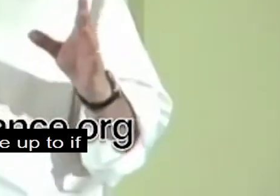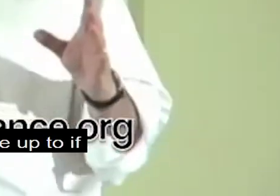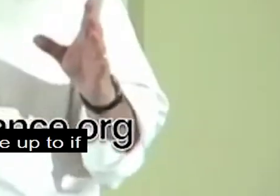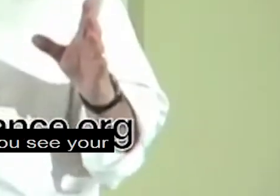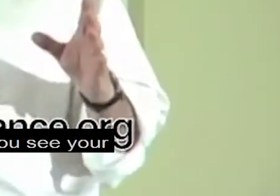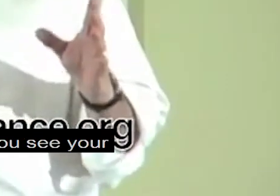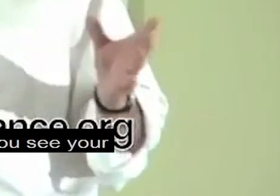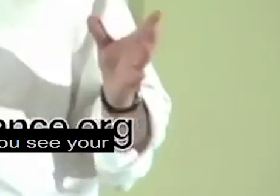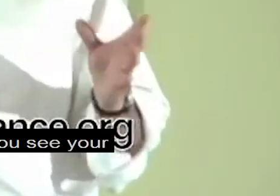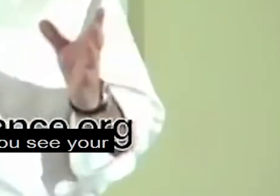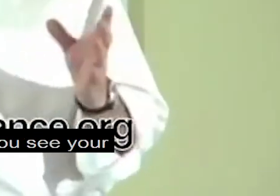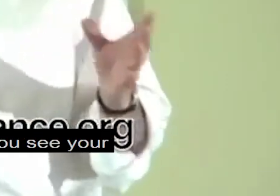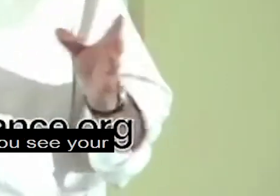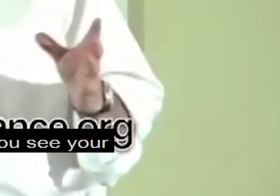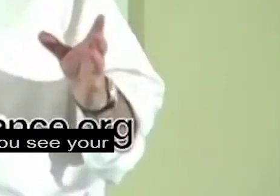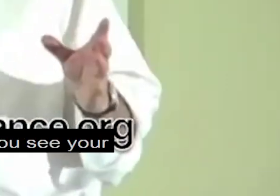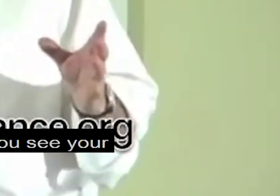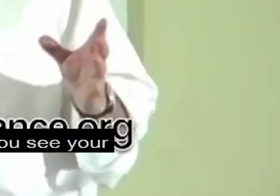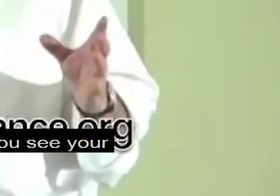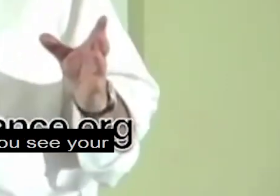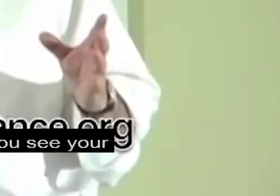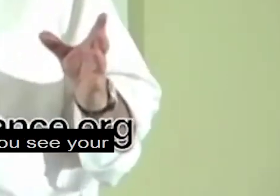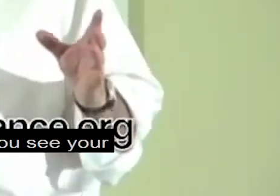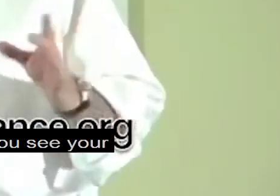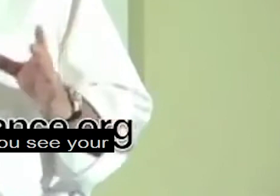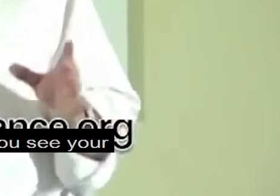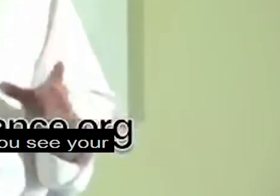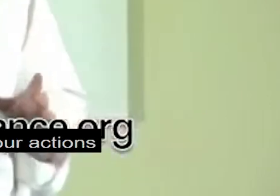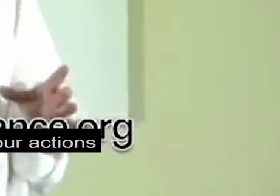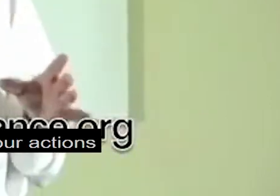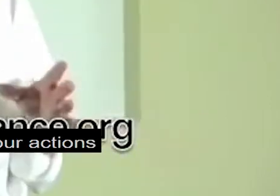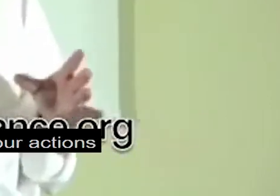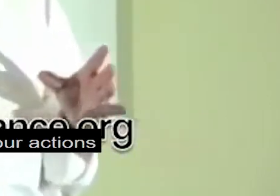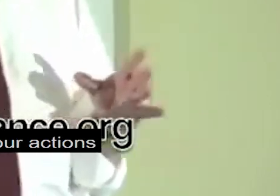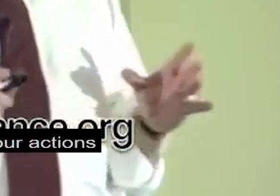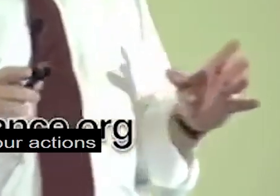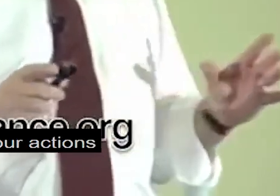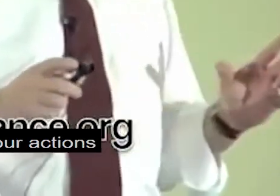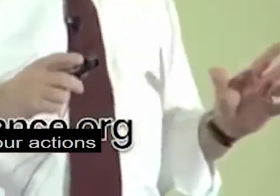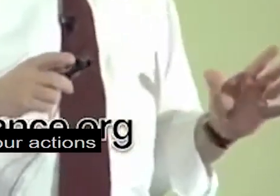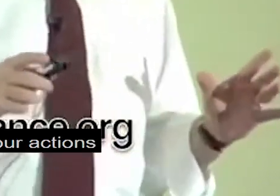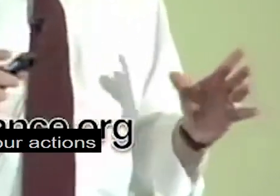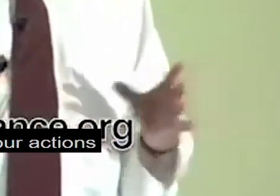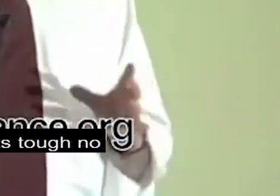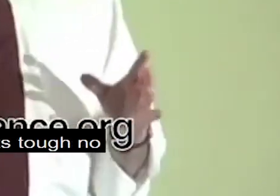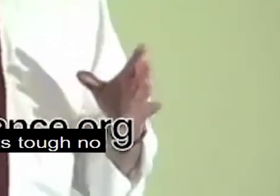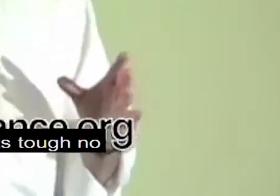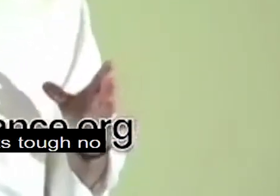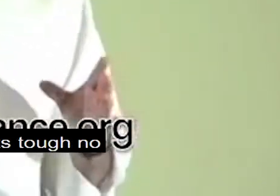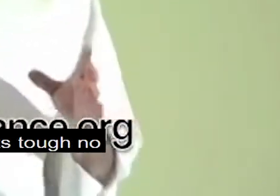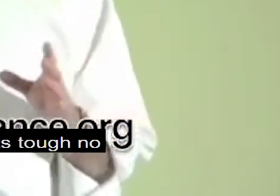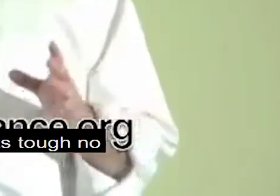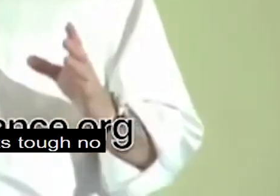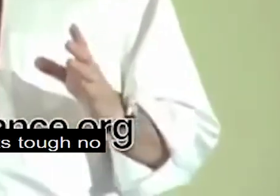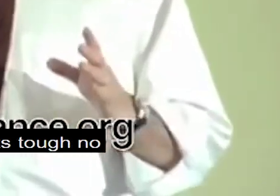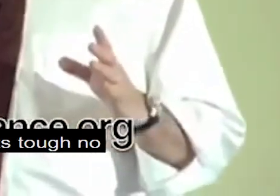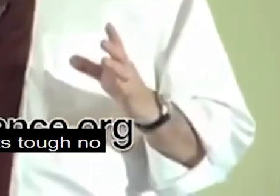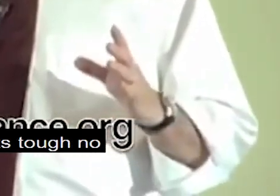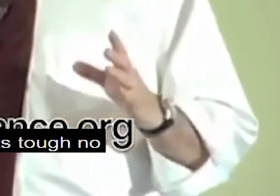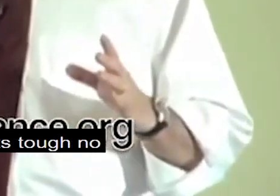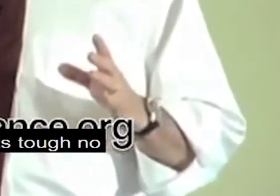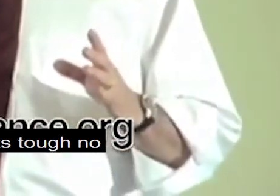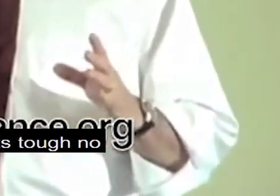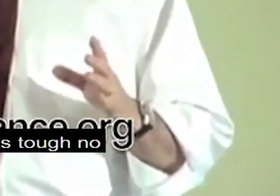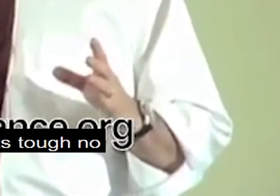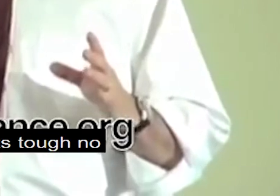he up to? If he's up to anything. Because you see, your philosophy is going to guide your actions, especially when the going